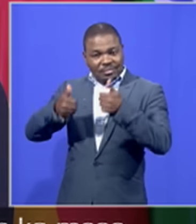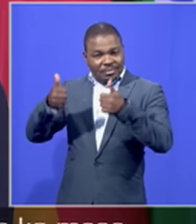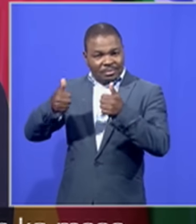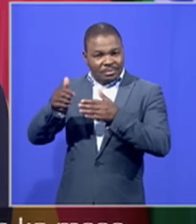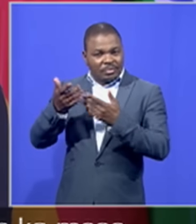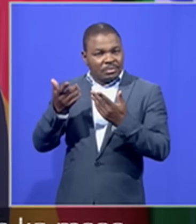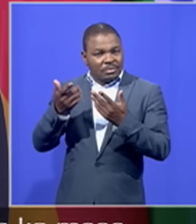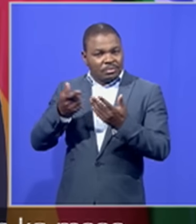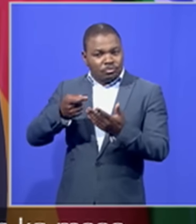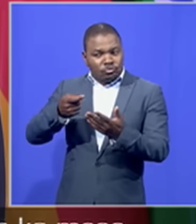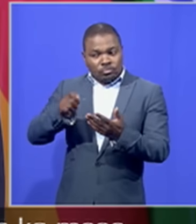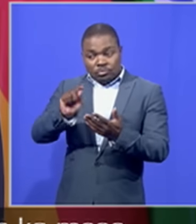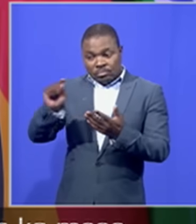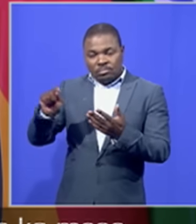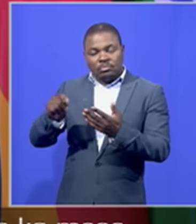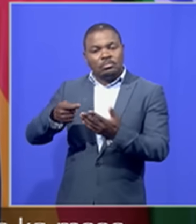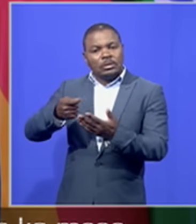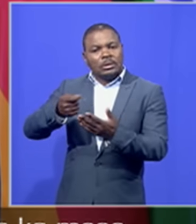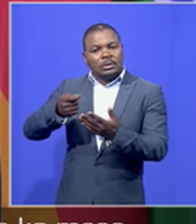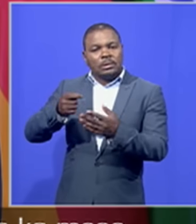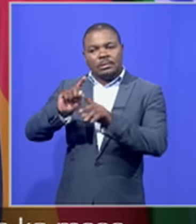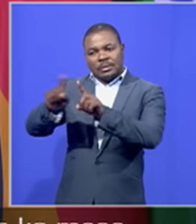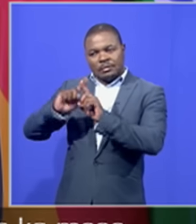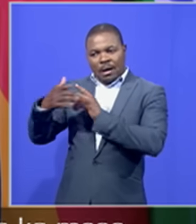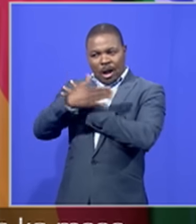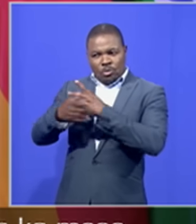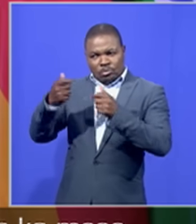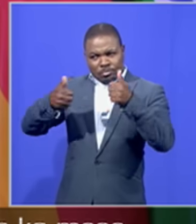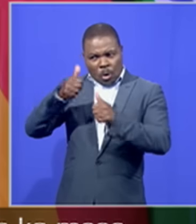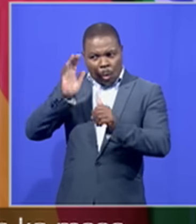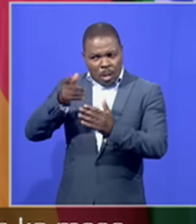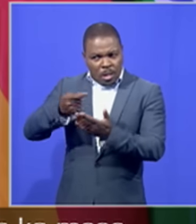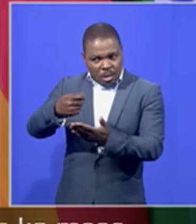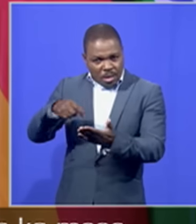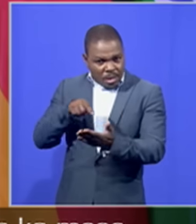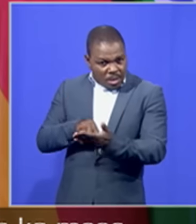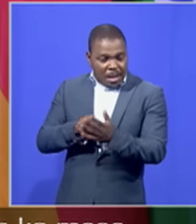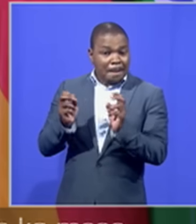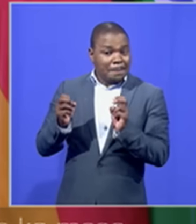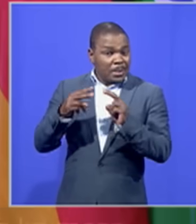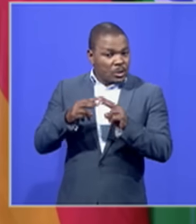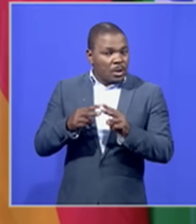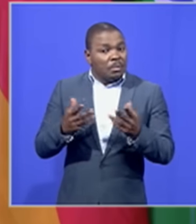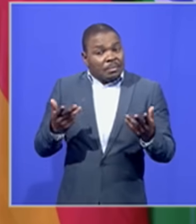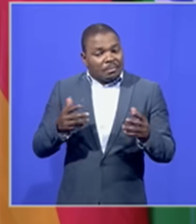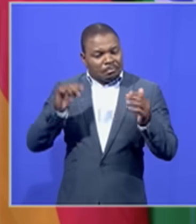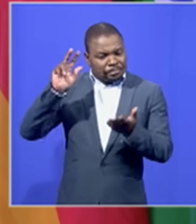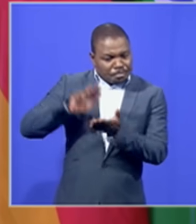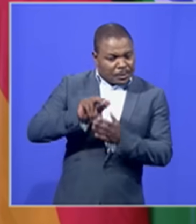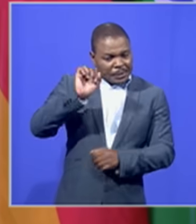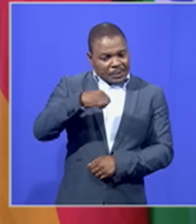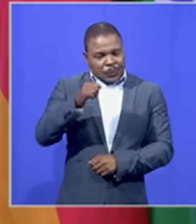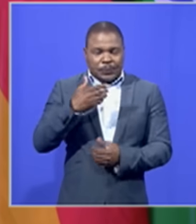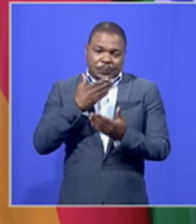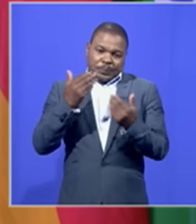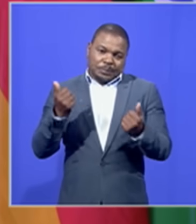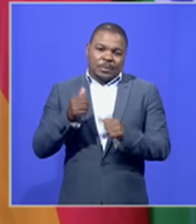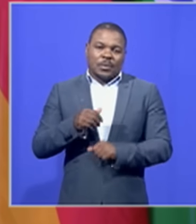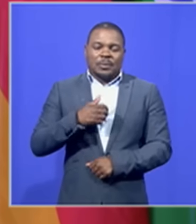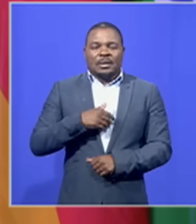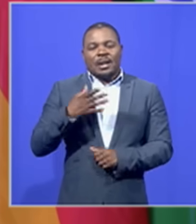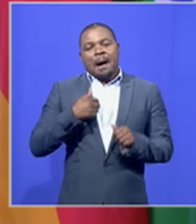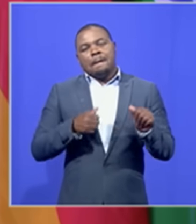ba kgotsa le tlile go sainiwa ke baeteledipele ba dinaga tse di farologaneng ba ba tseneng kopano kgolo eno a ke ka la tlanegisiwa kgotsa jang mme le fa go ntse jalo